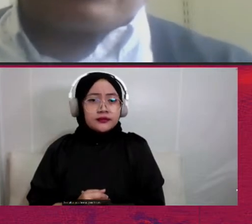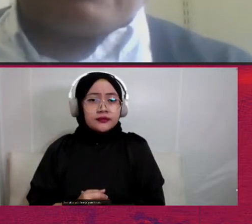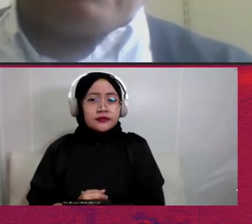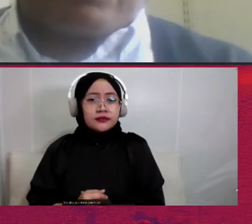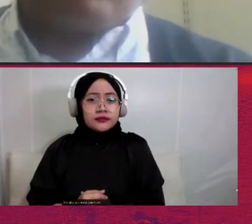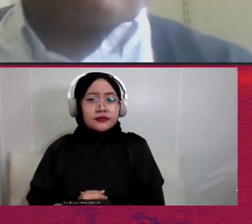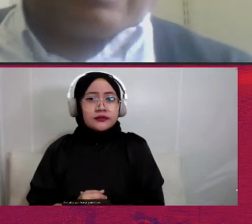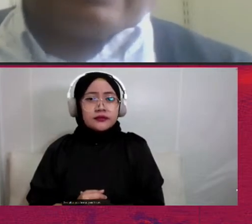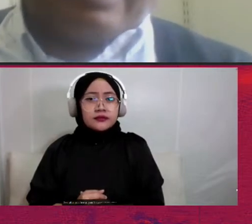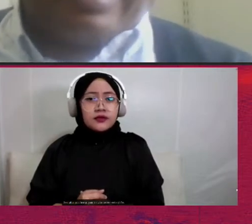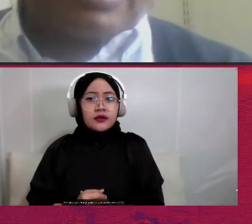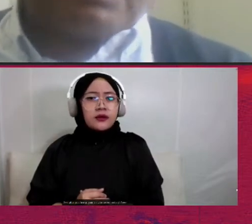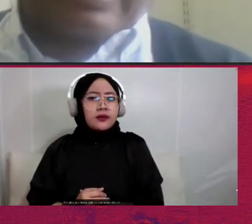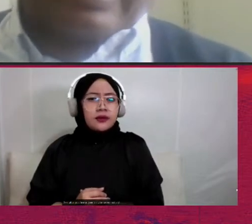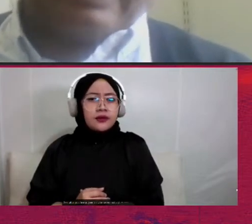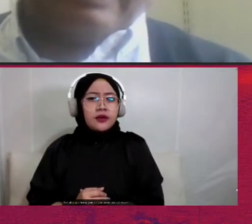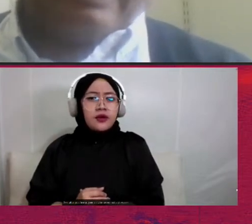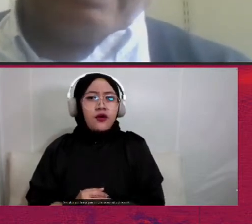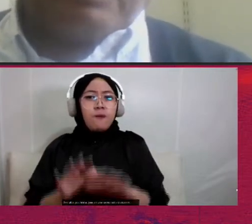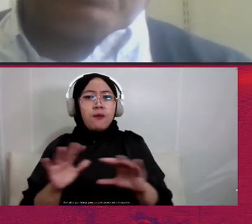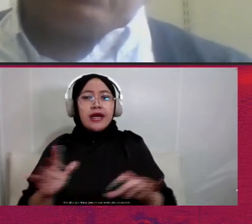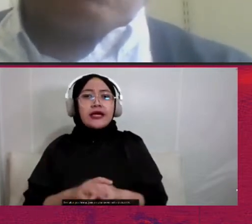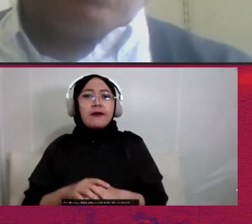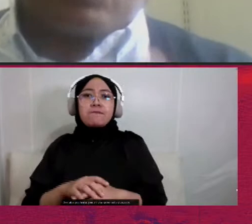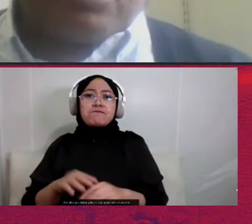there are also some cultural aspects.